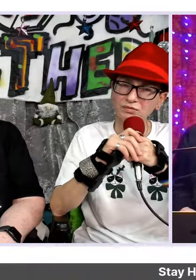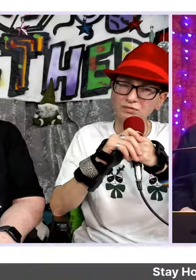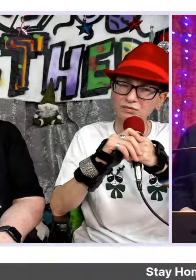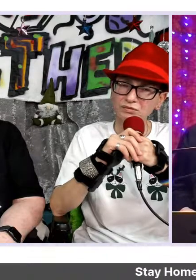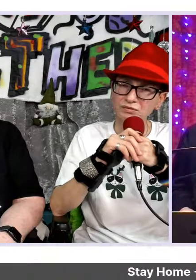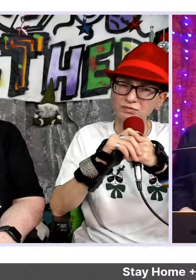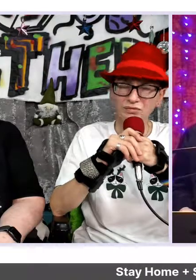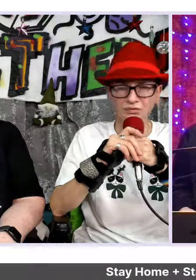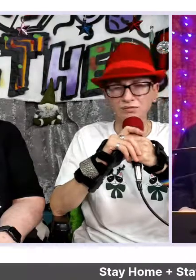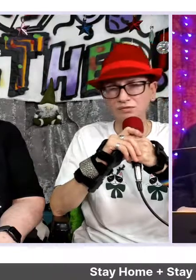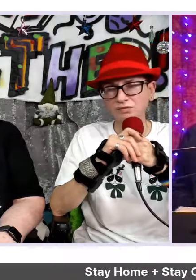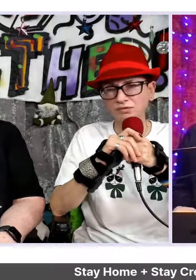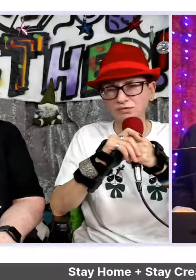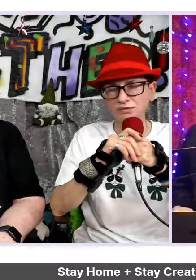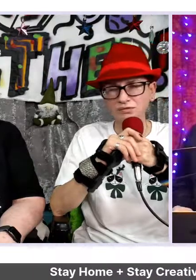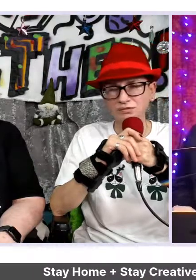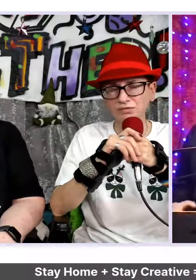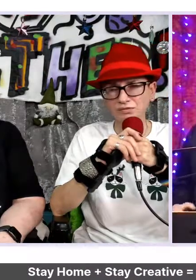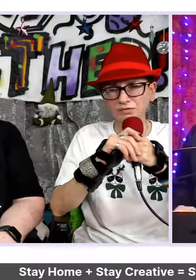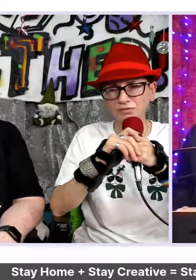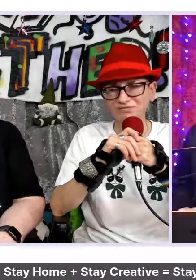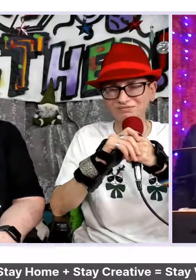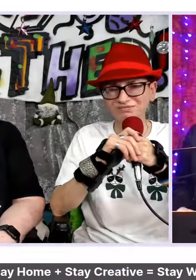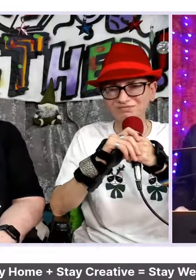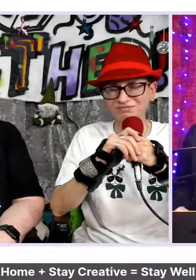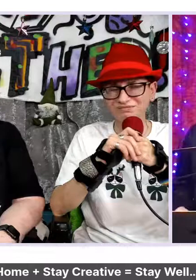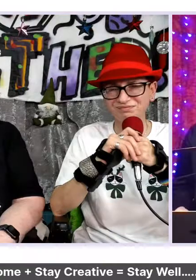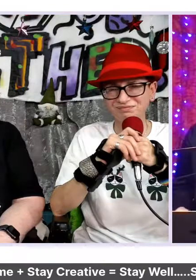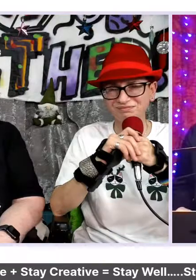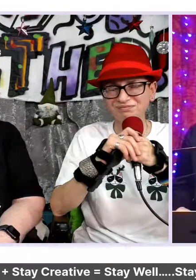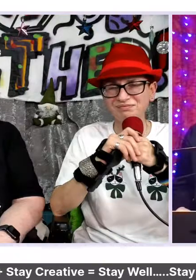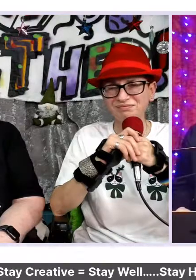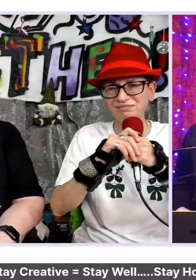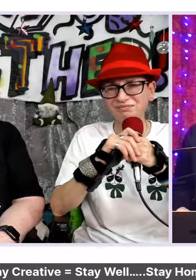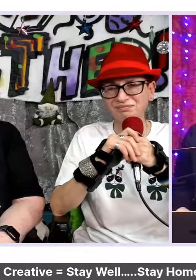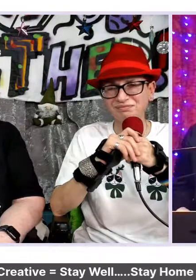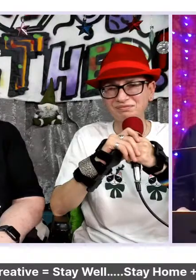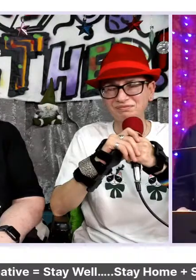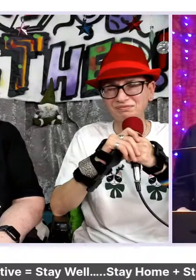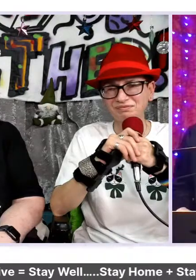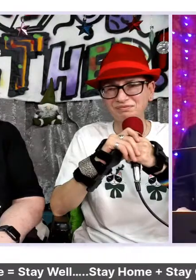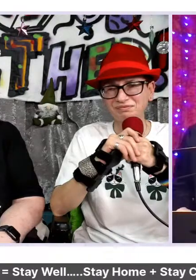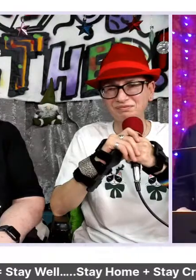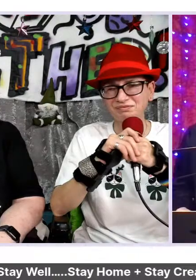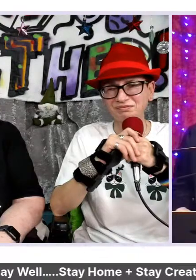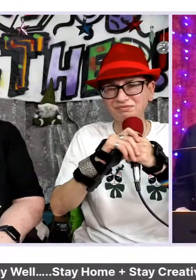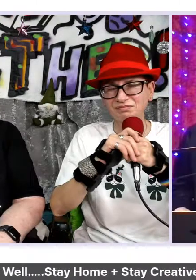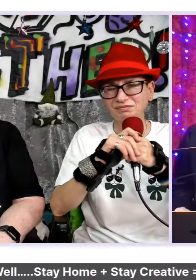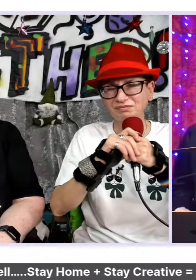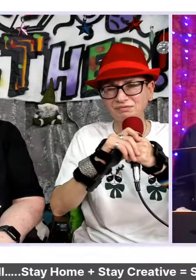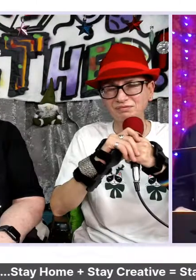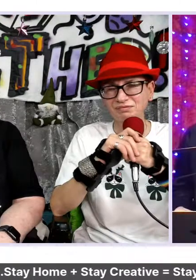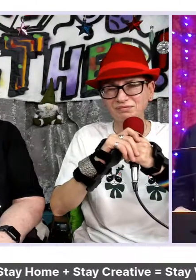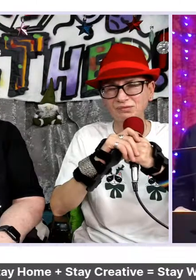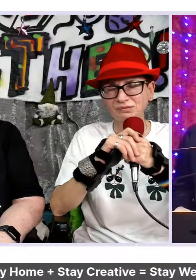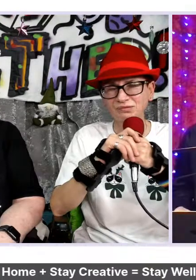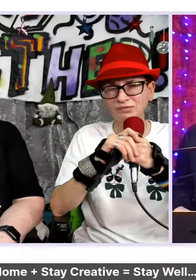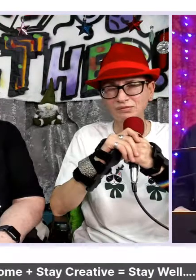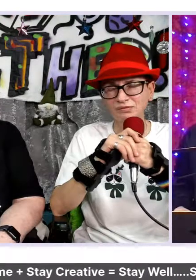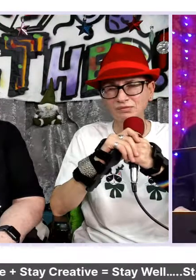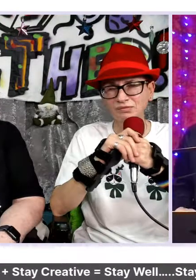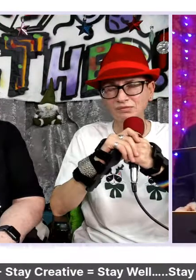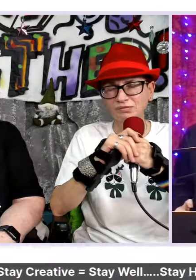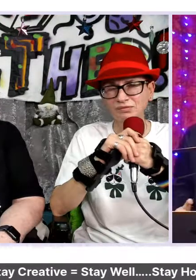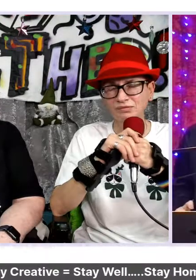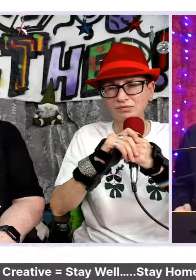my sound qualifications, and sorry, I was just looking down to check the name, but back in the 50s and 60s there was something